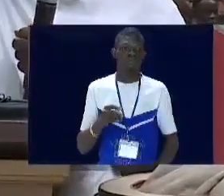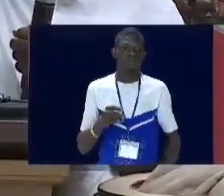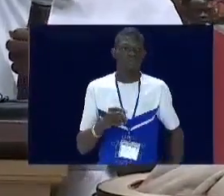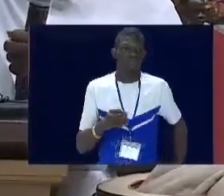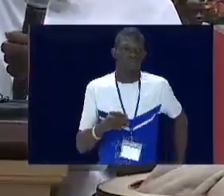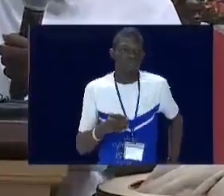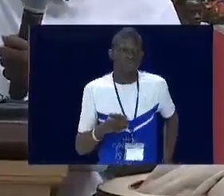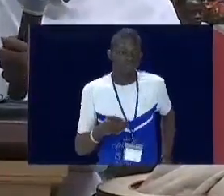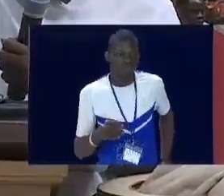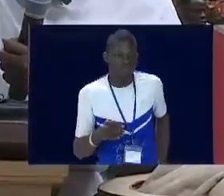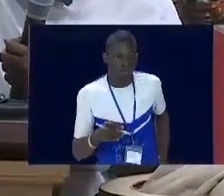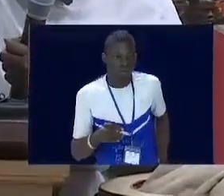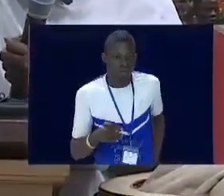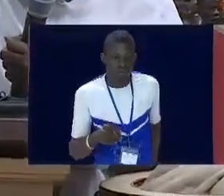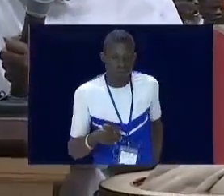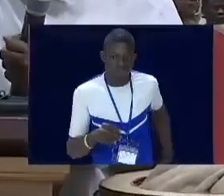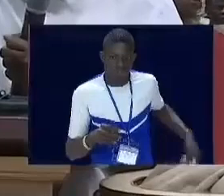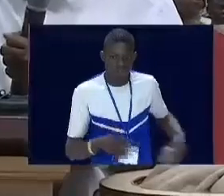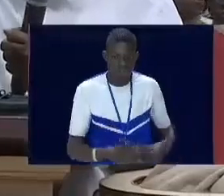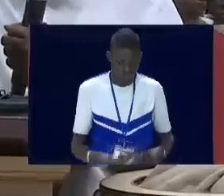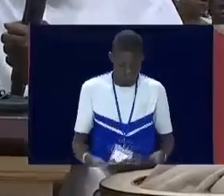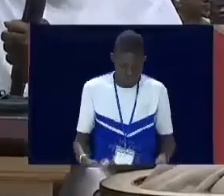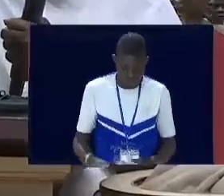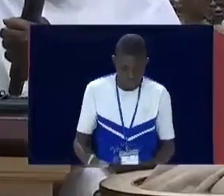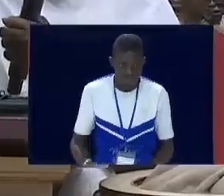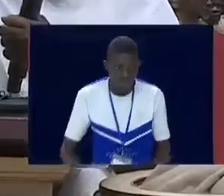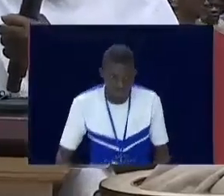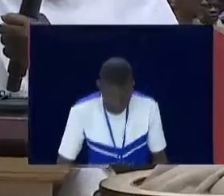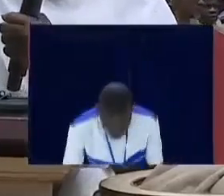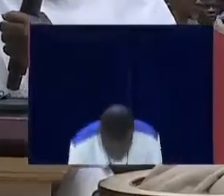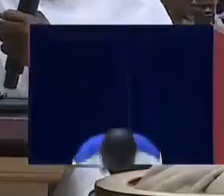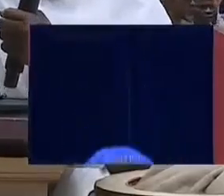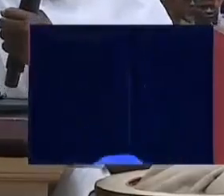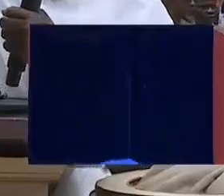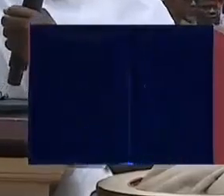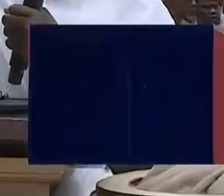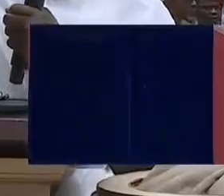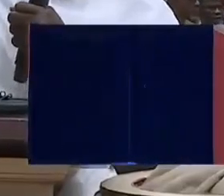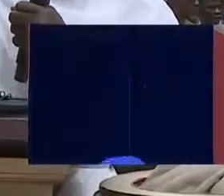Then you pick whatever you have dropped on the ground.